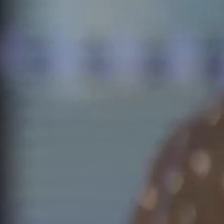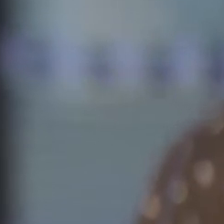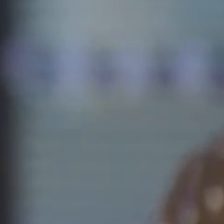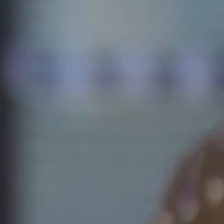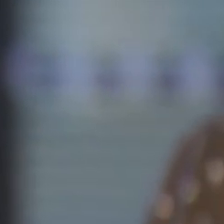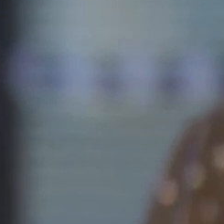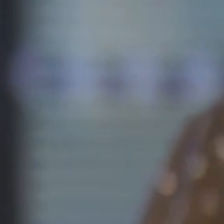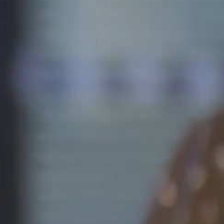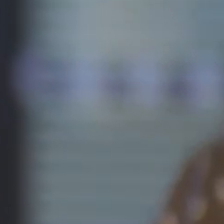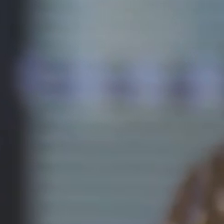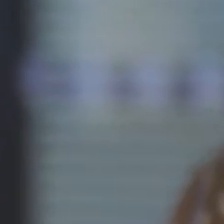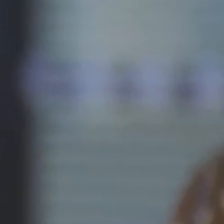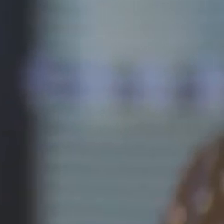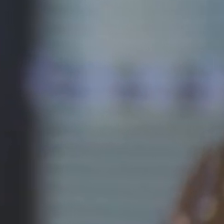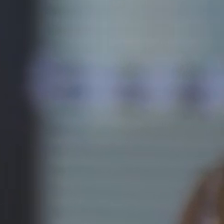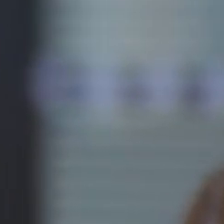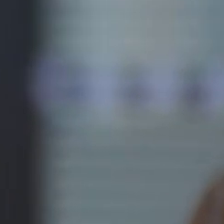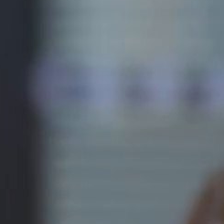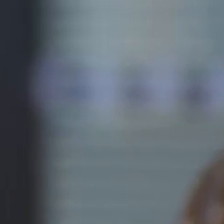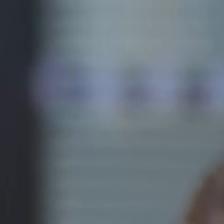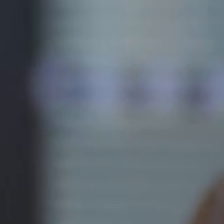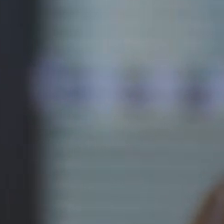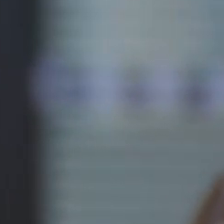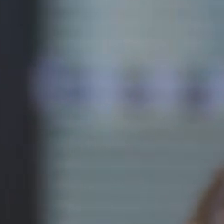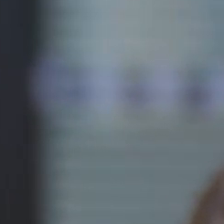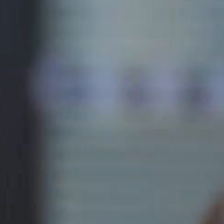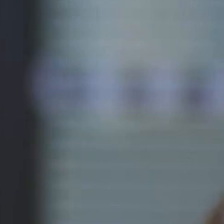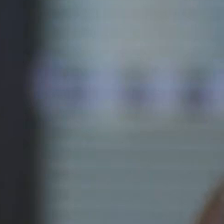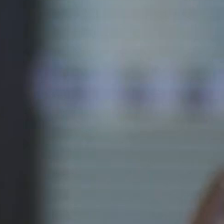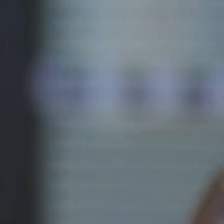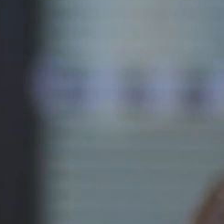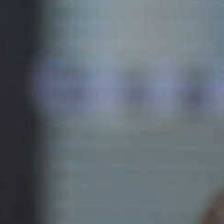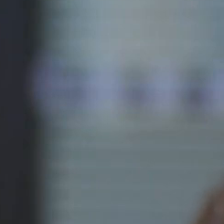Softly, there's something in your eyes.